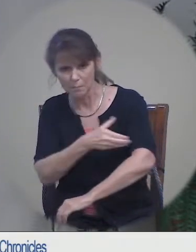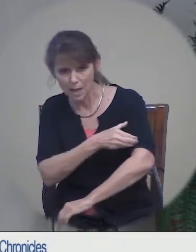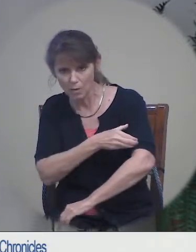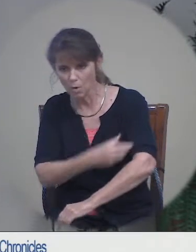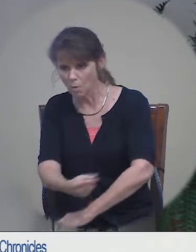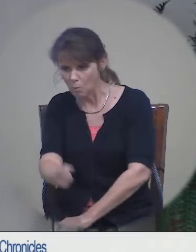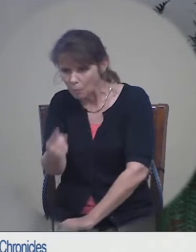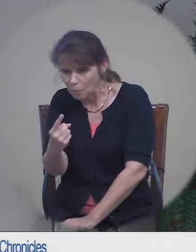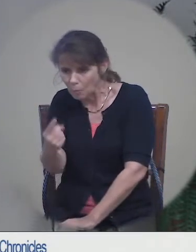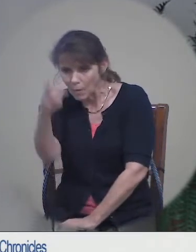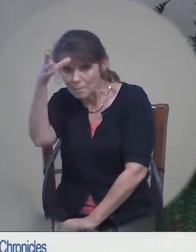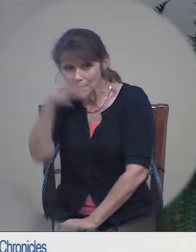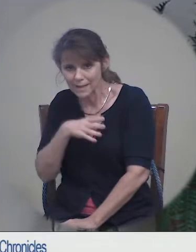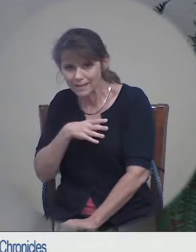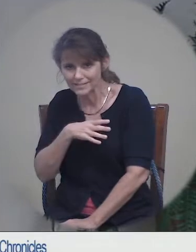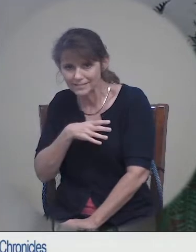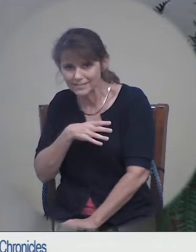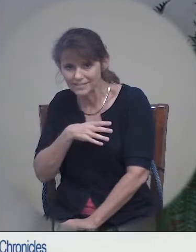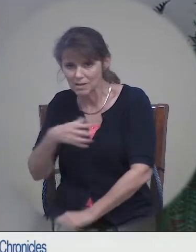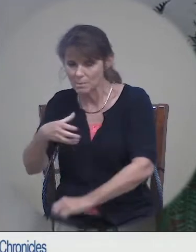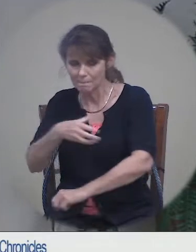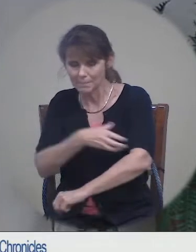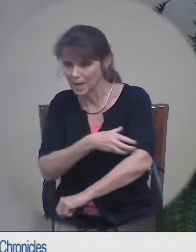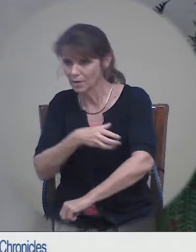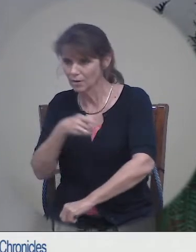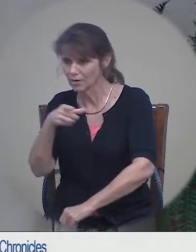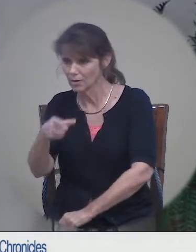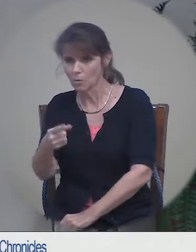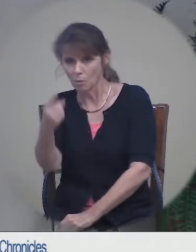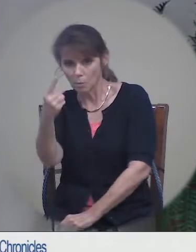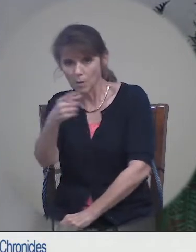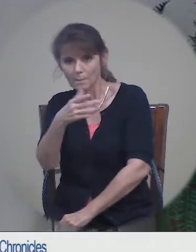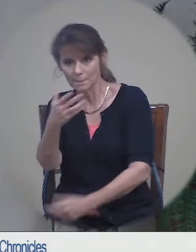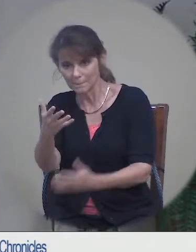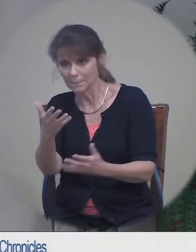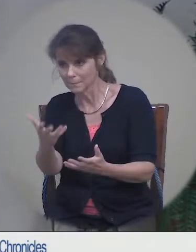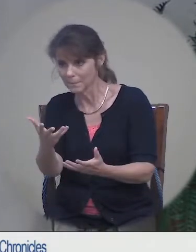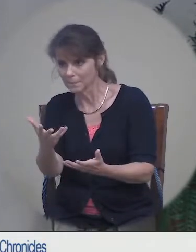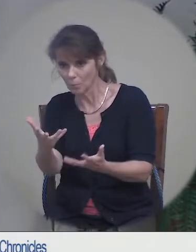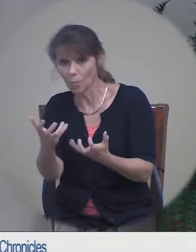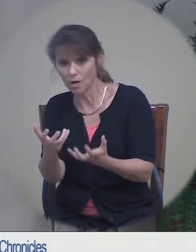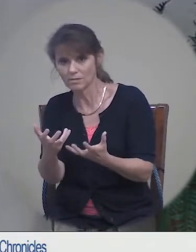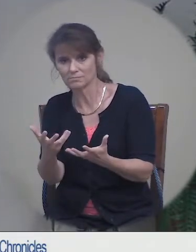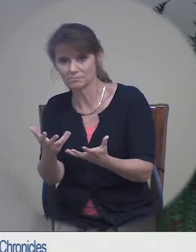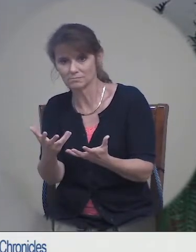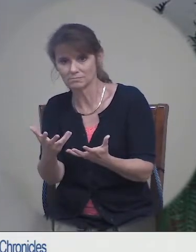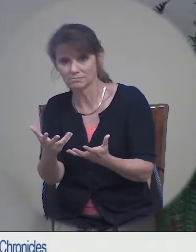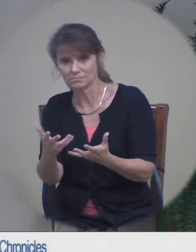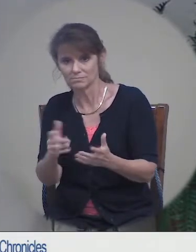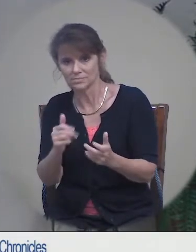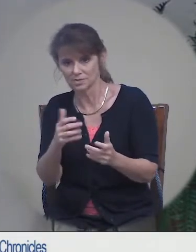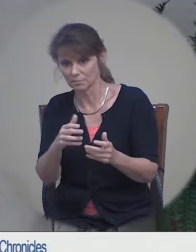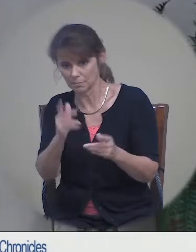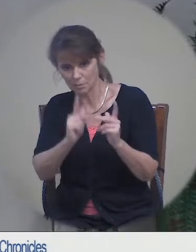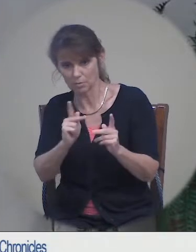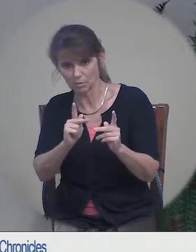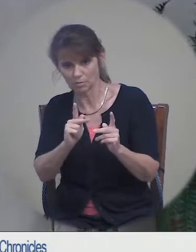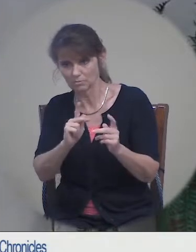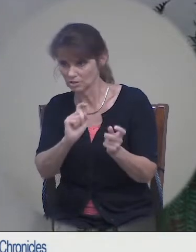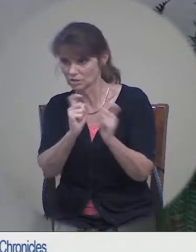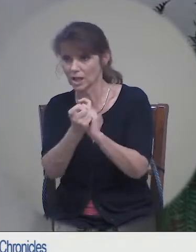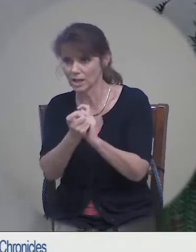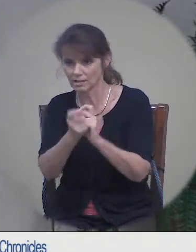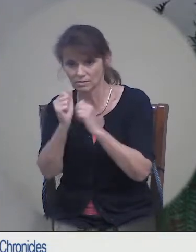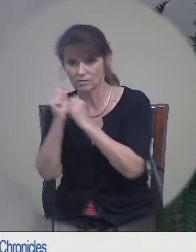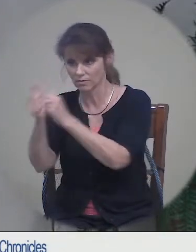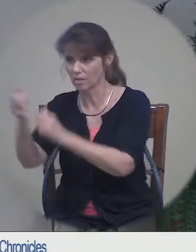man's desire to reform or bring people back to God. So much of the reign of Hezekiah is like the great reformers of